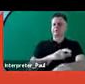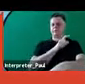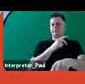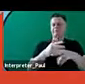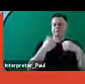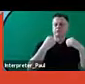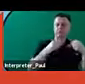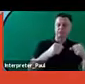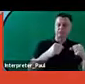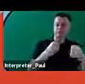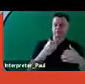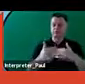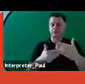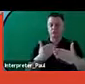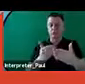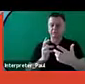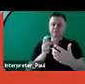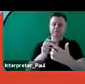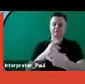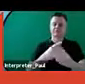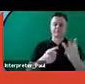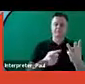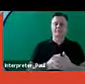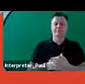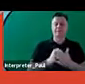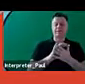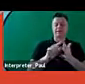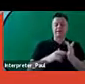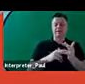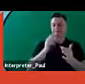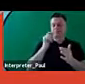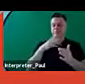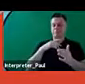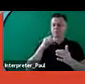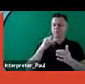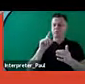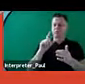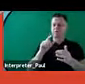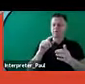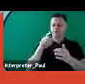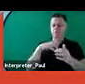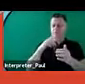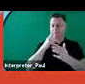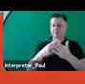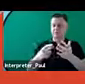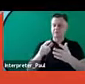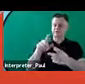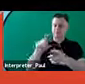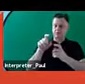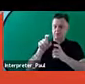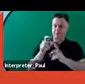their processes and their engagement. And realise the possibilities of hiring and retaining more people with a disability.